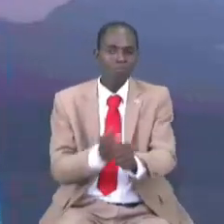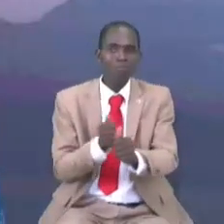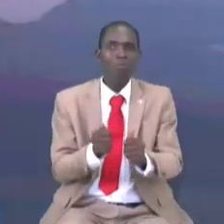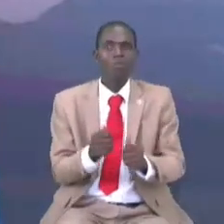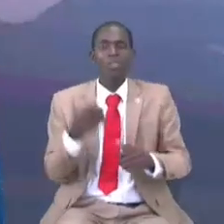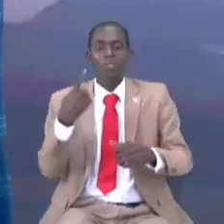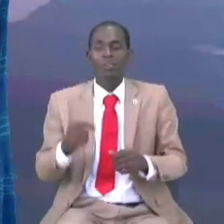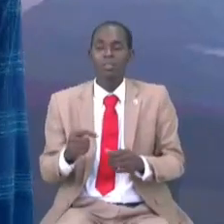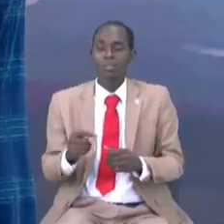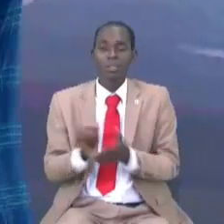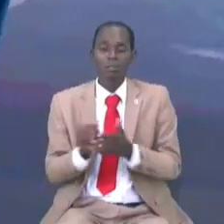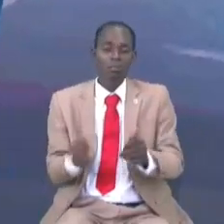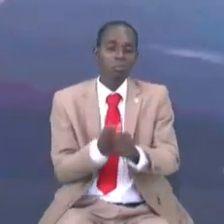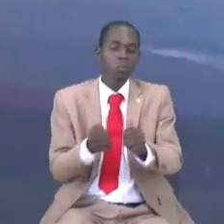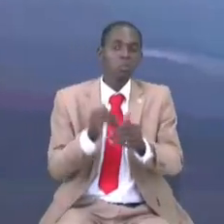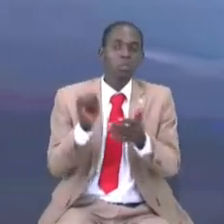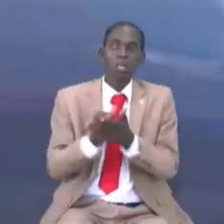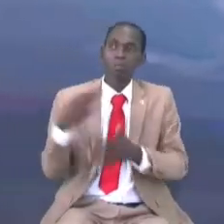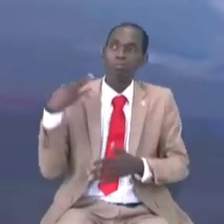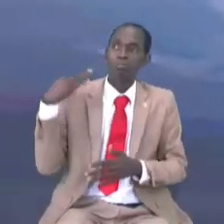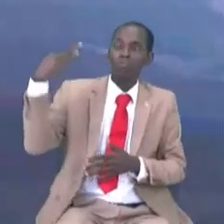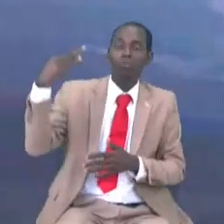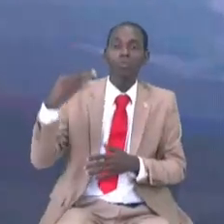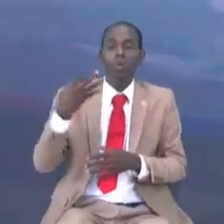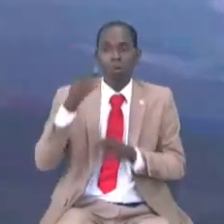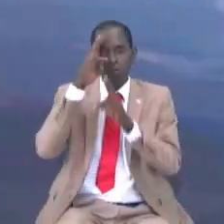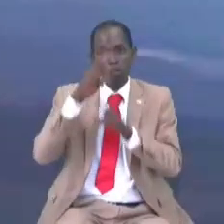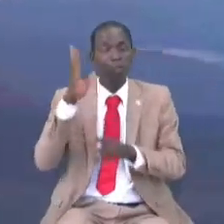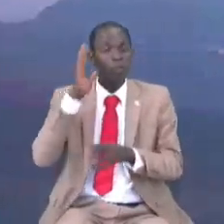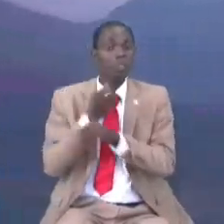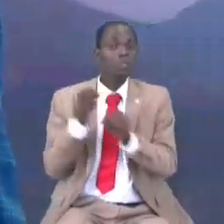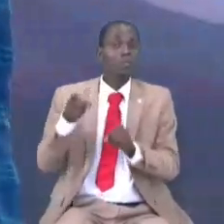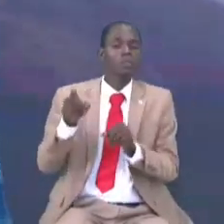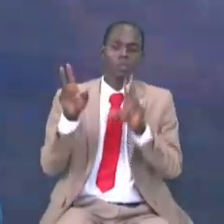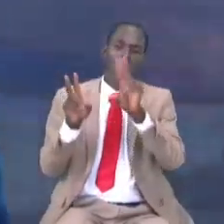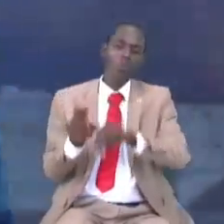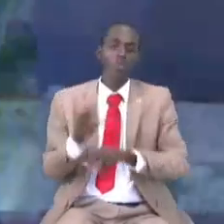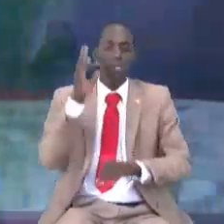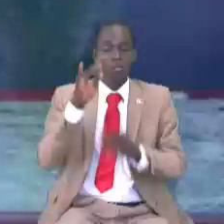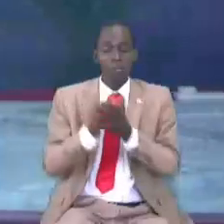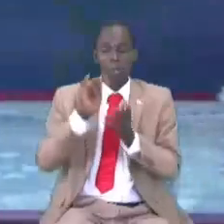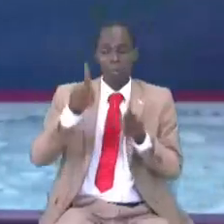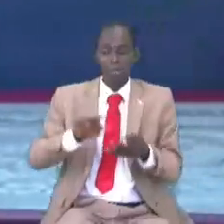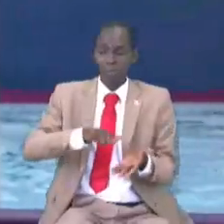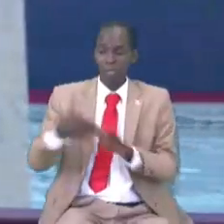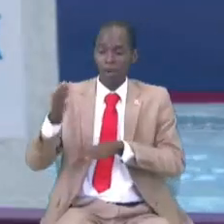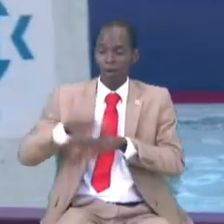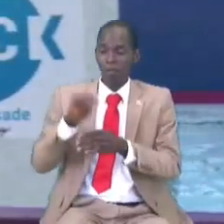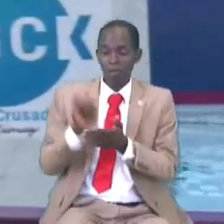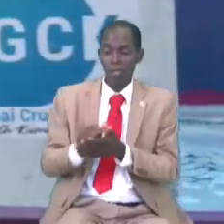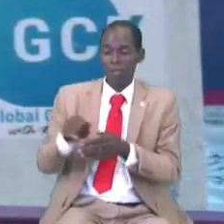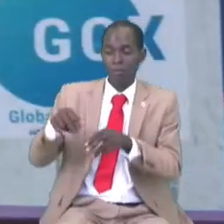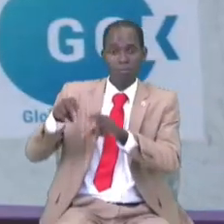he died on that throne, he'll be going to a lost eternity. And his cabinet came to tell him,